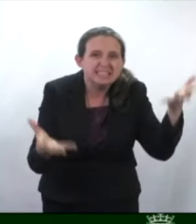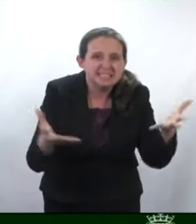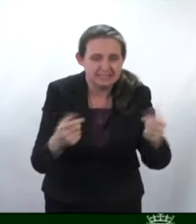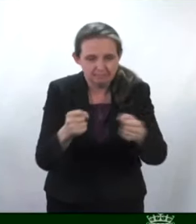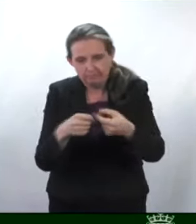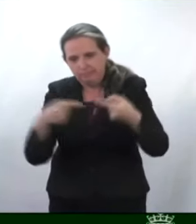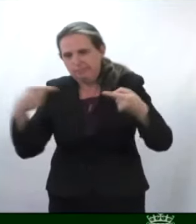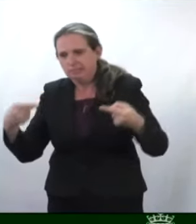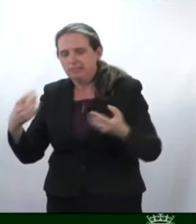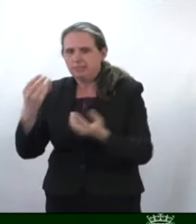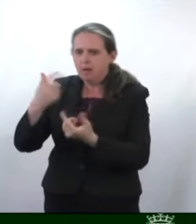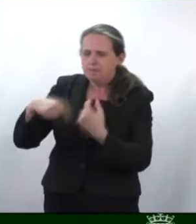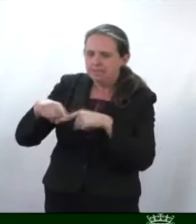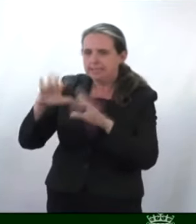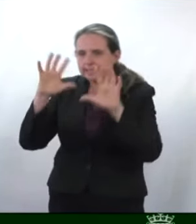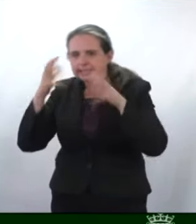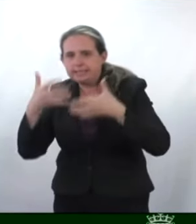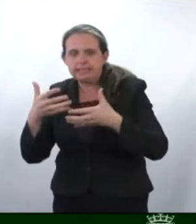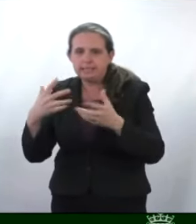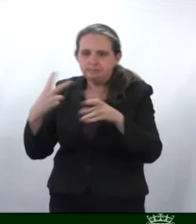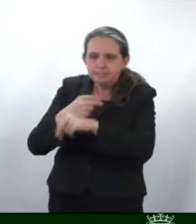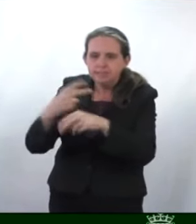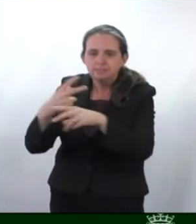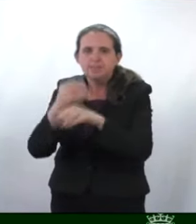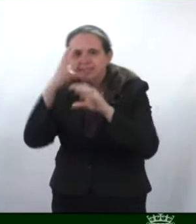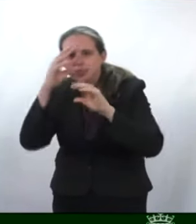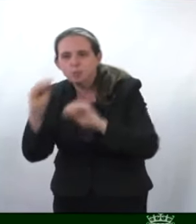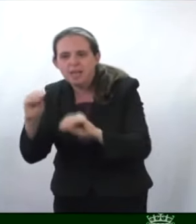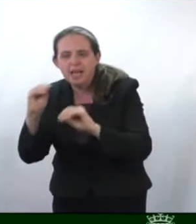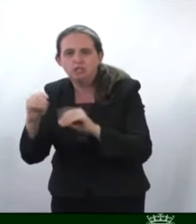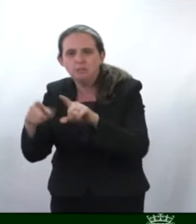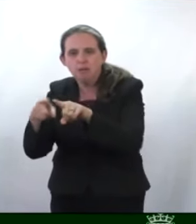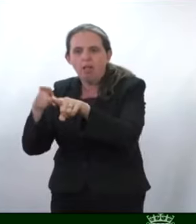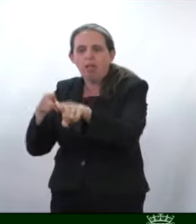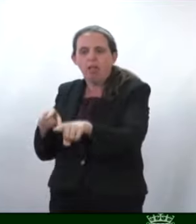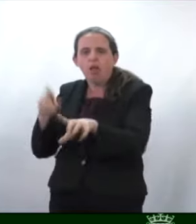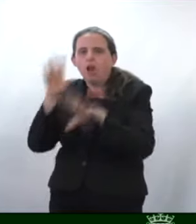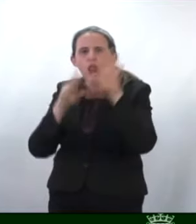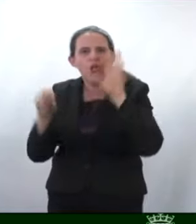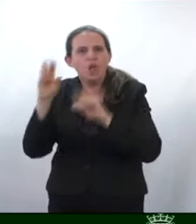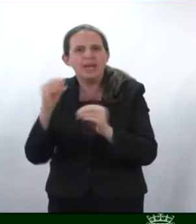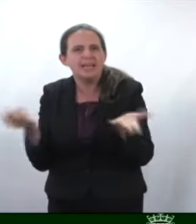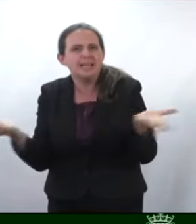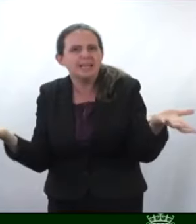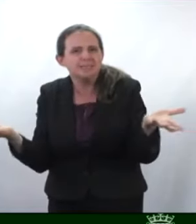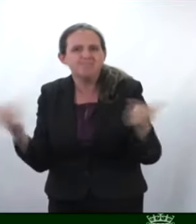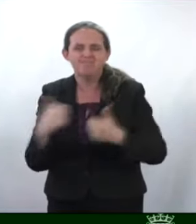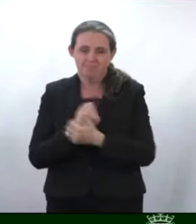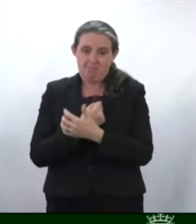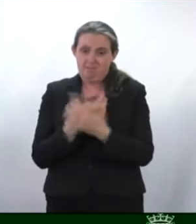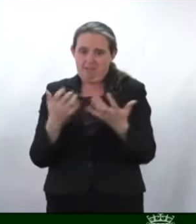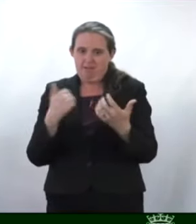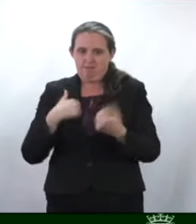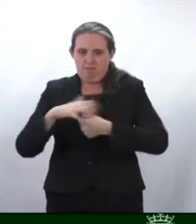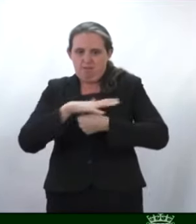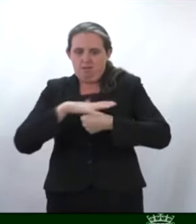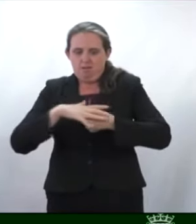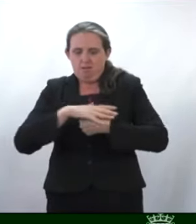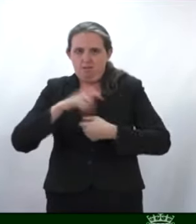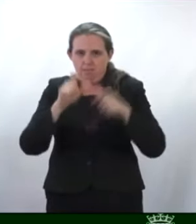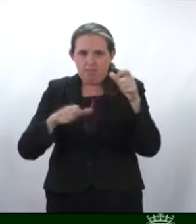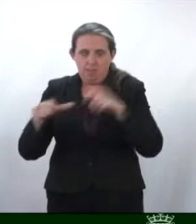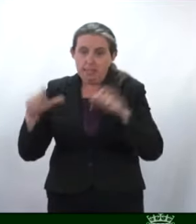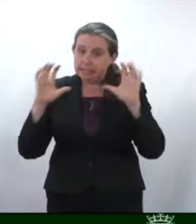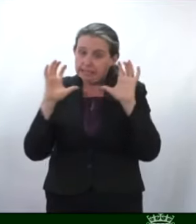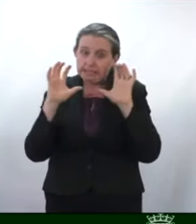children and young people will miss out on key learning if schools are shut. Now, many of my constituents' concern on both sides of the debates may well